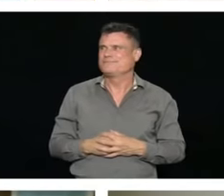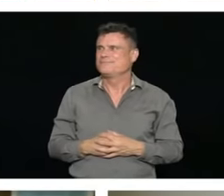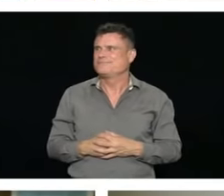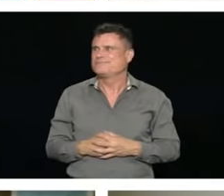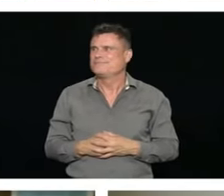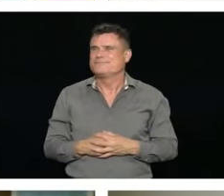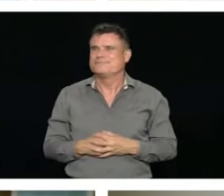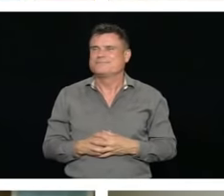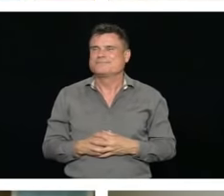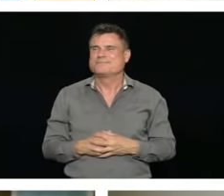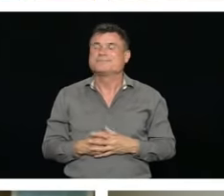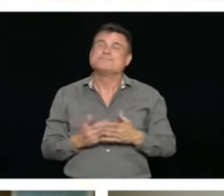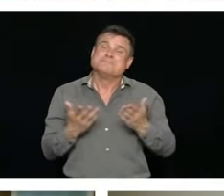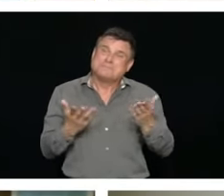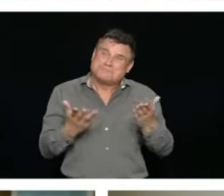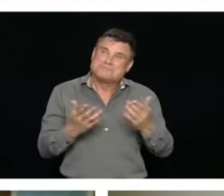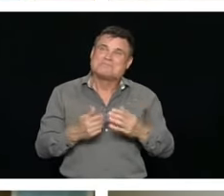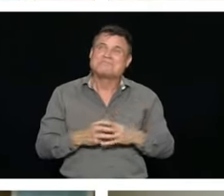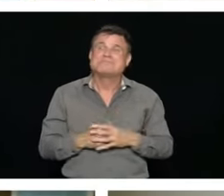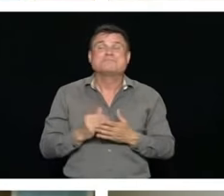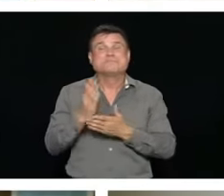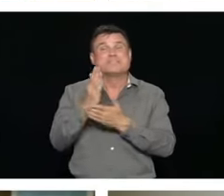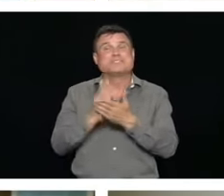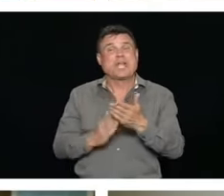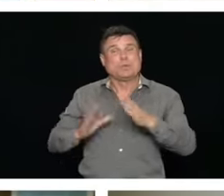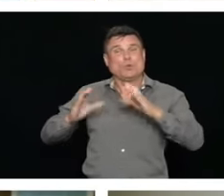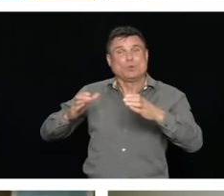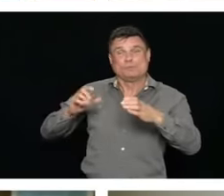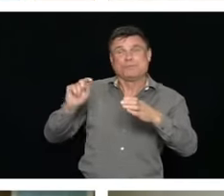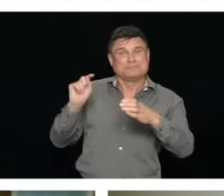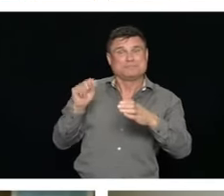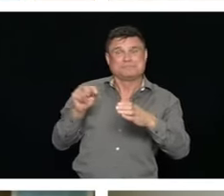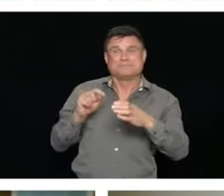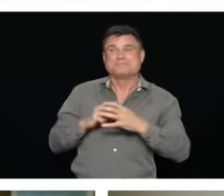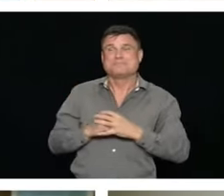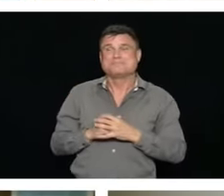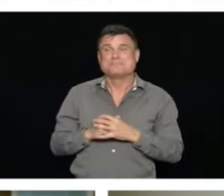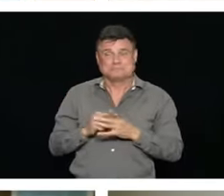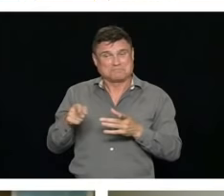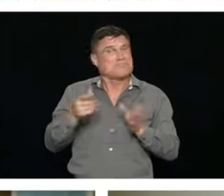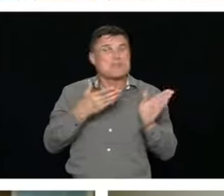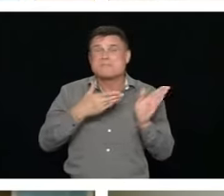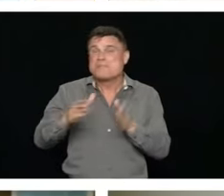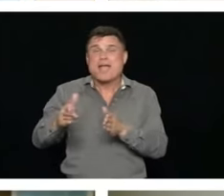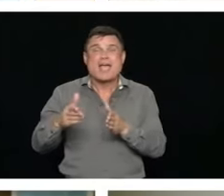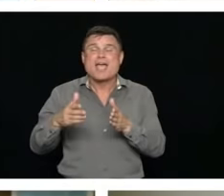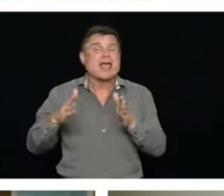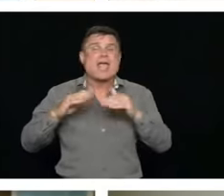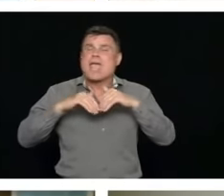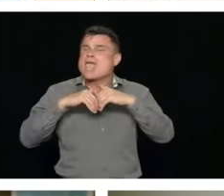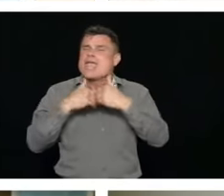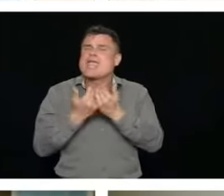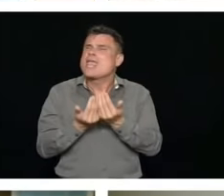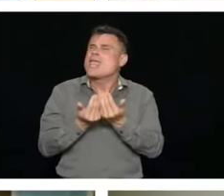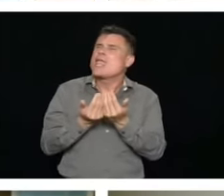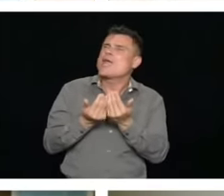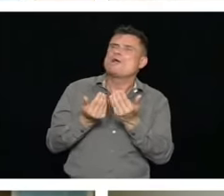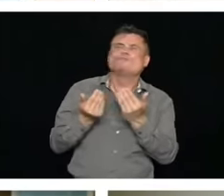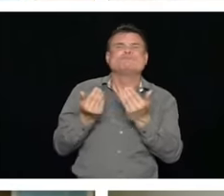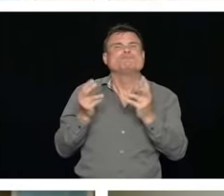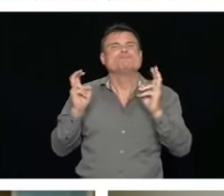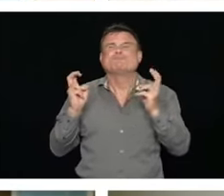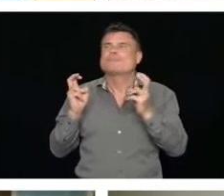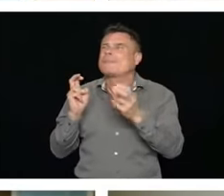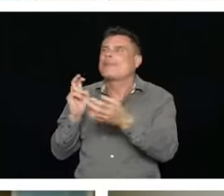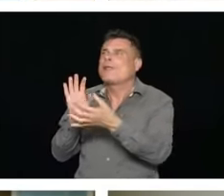with those who they've studied with and got to know, and their friends and school colleagues. But we're also